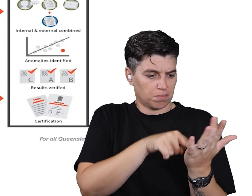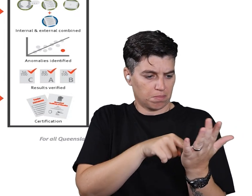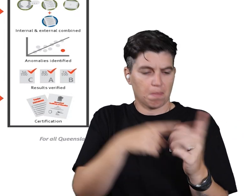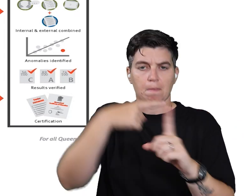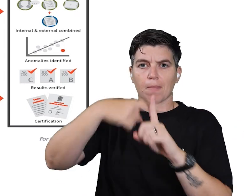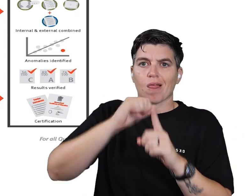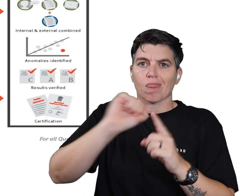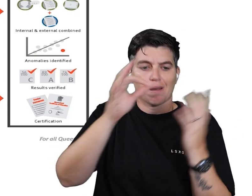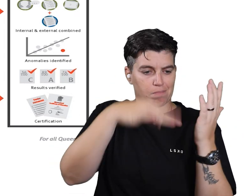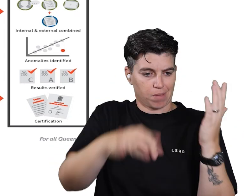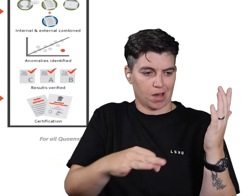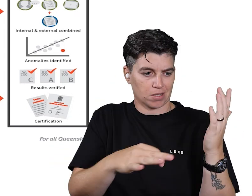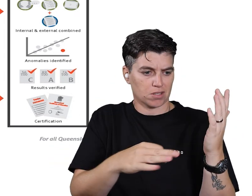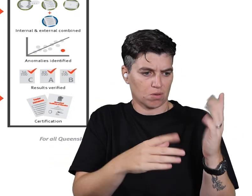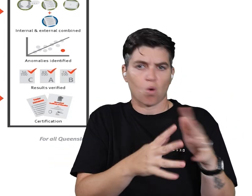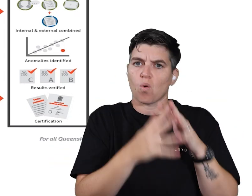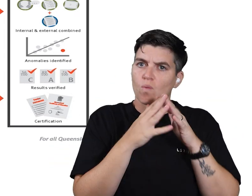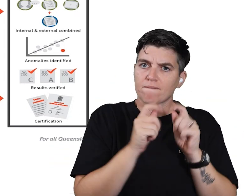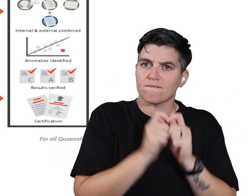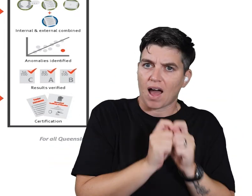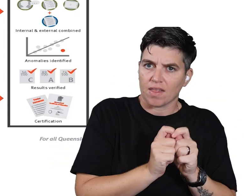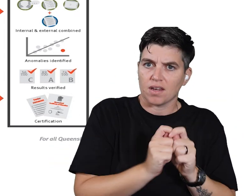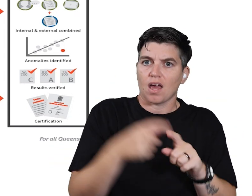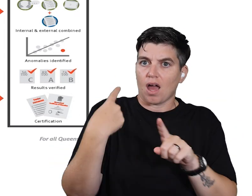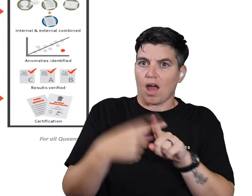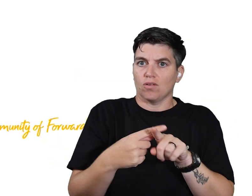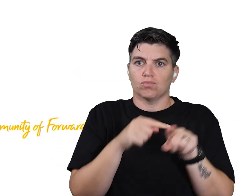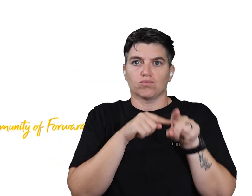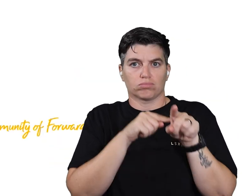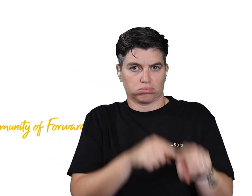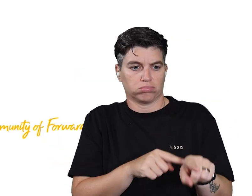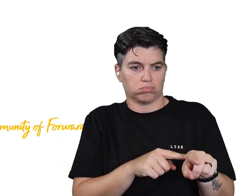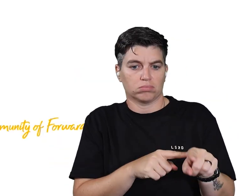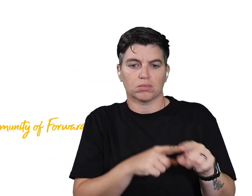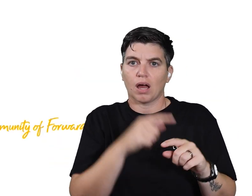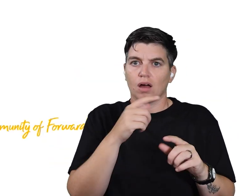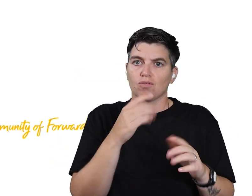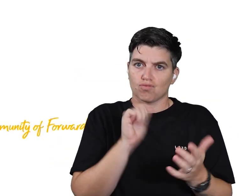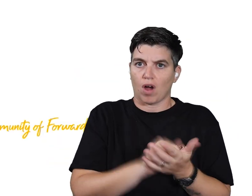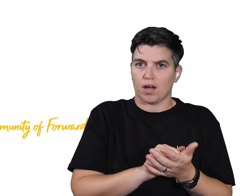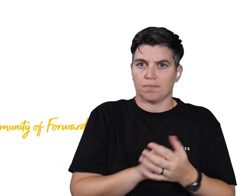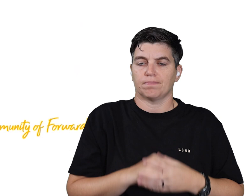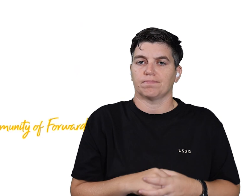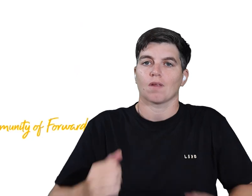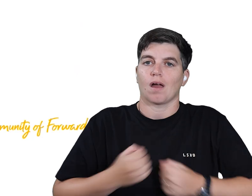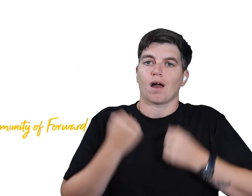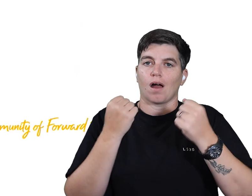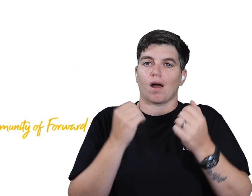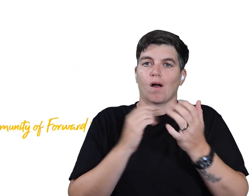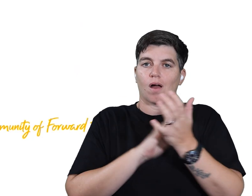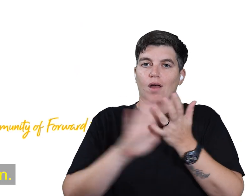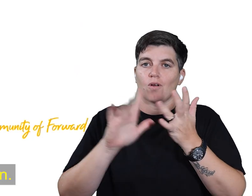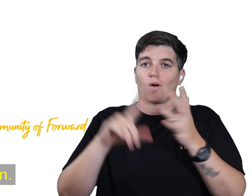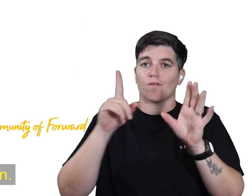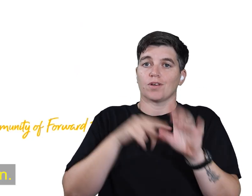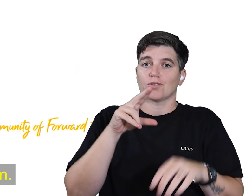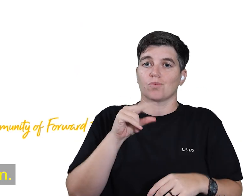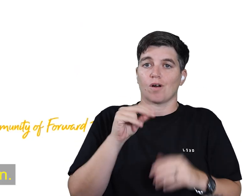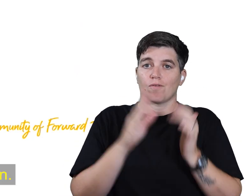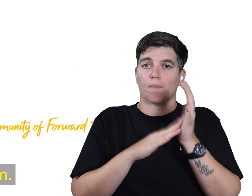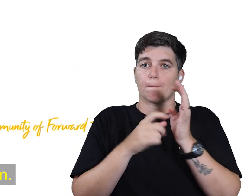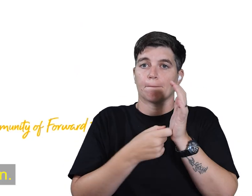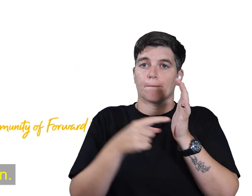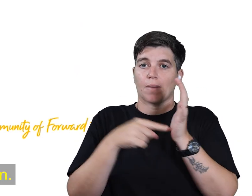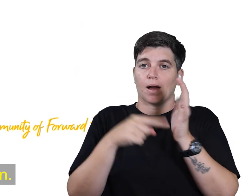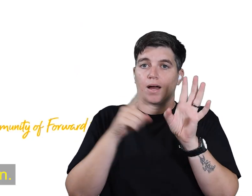reliable through additional processes prior to them being ratified. Our Head of Year 12, Marty Begbie, is now going to speak with you around the